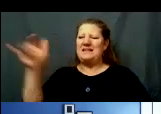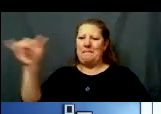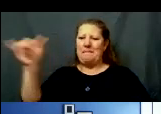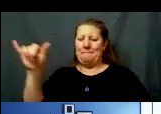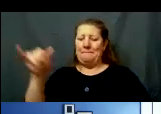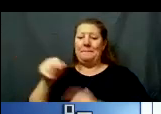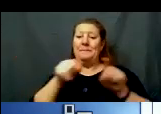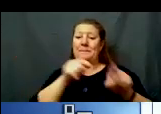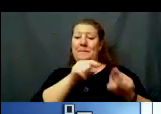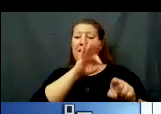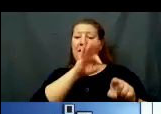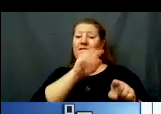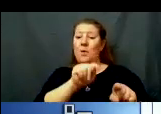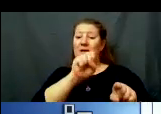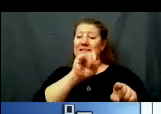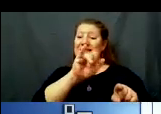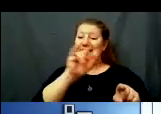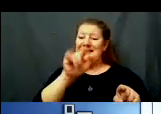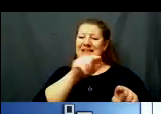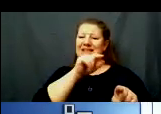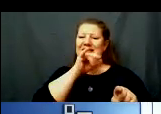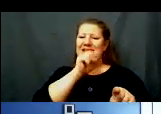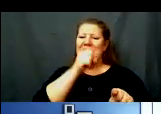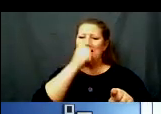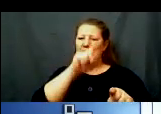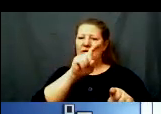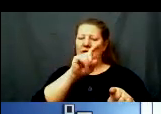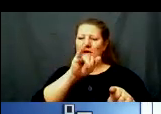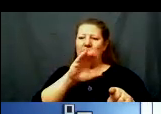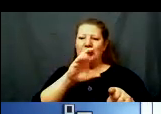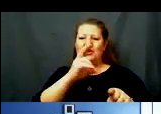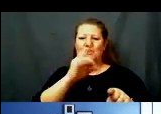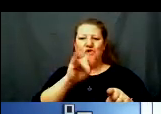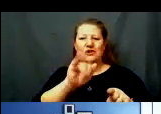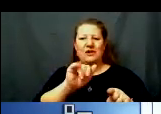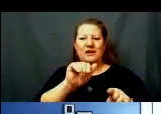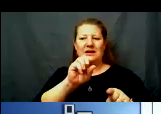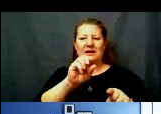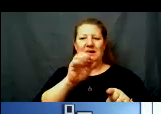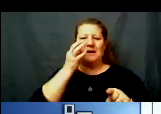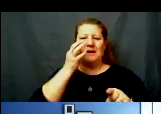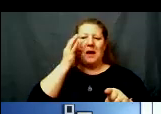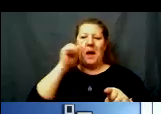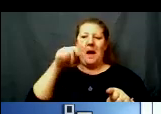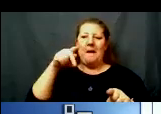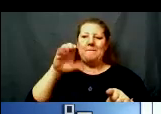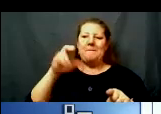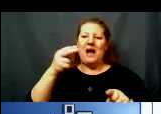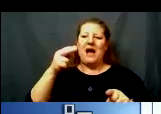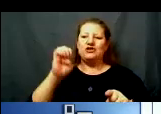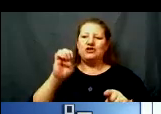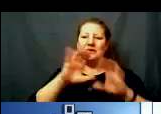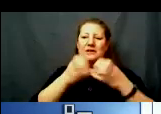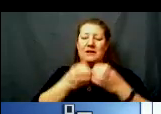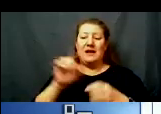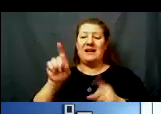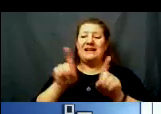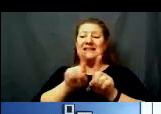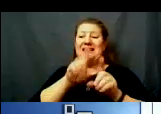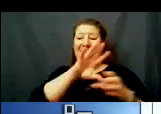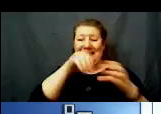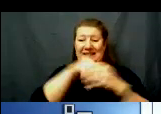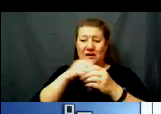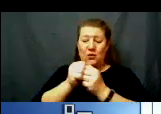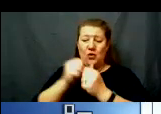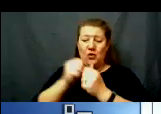camp for members of the Chiricahua Apache Nation, including Geronimo himself, who died in this